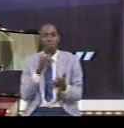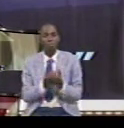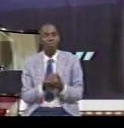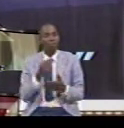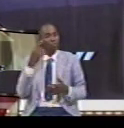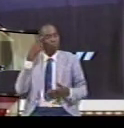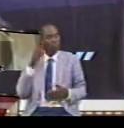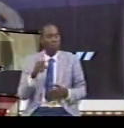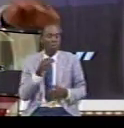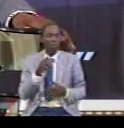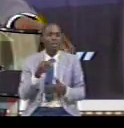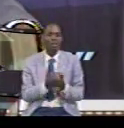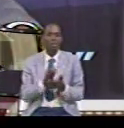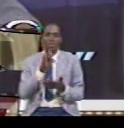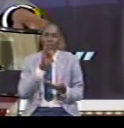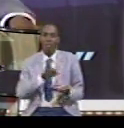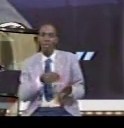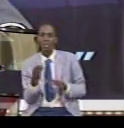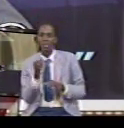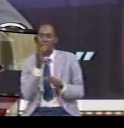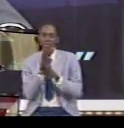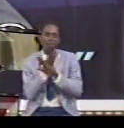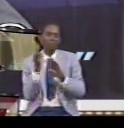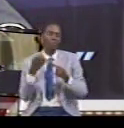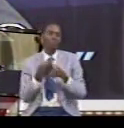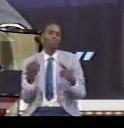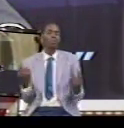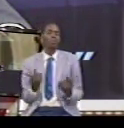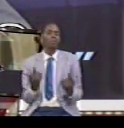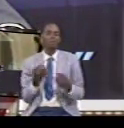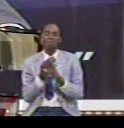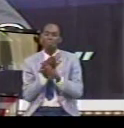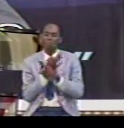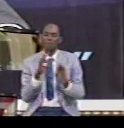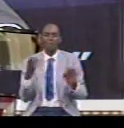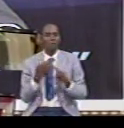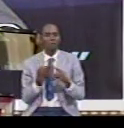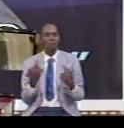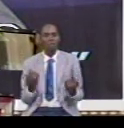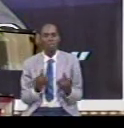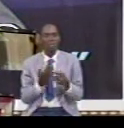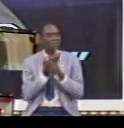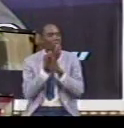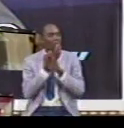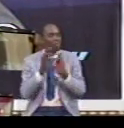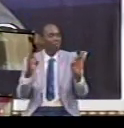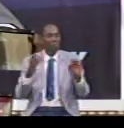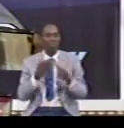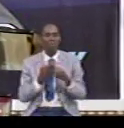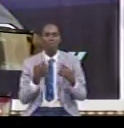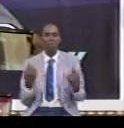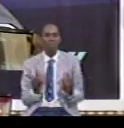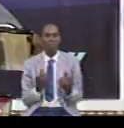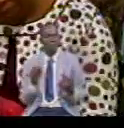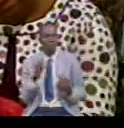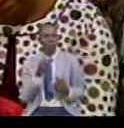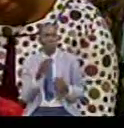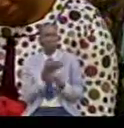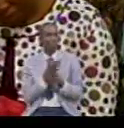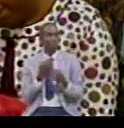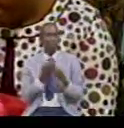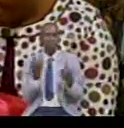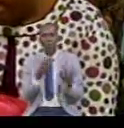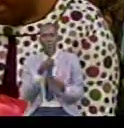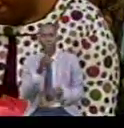that is dead is free from sin. Free from sin. Free from sin. Anybody there free